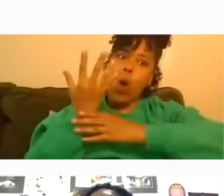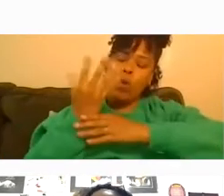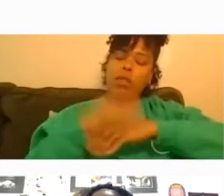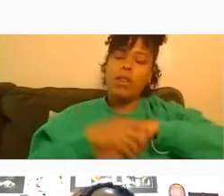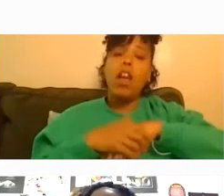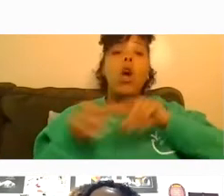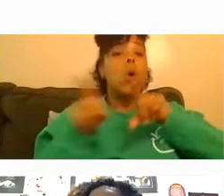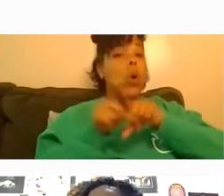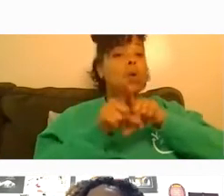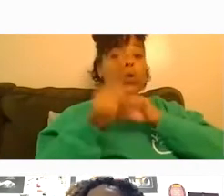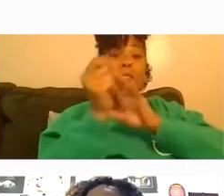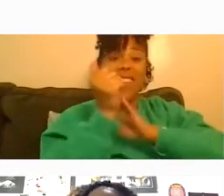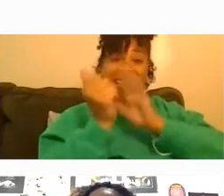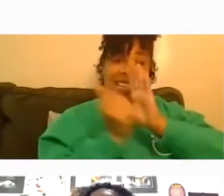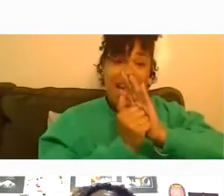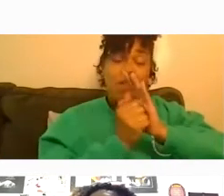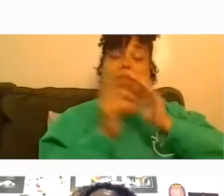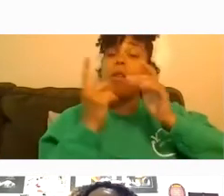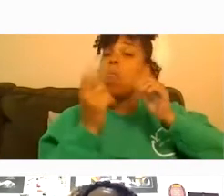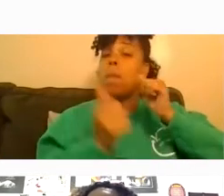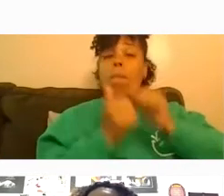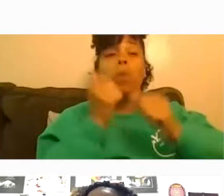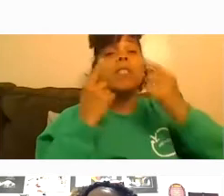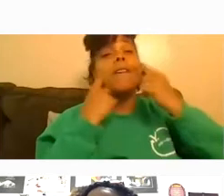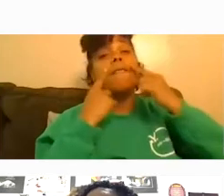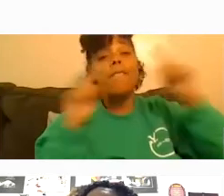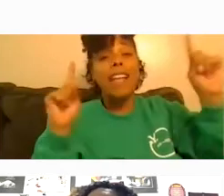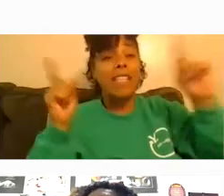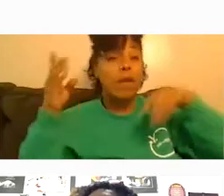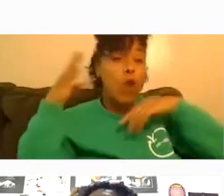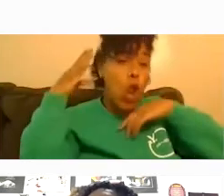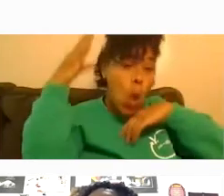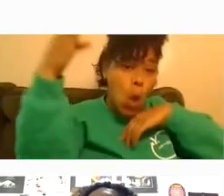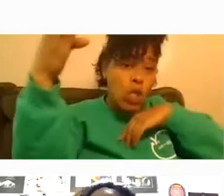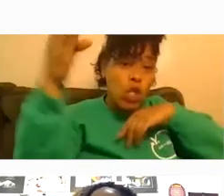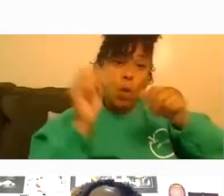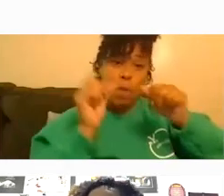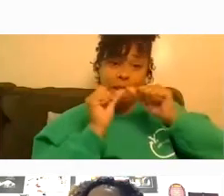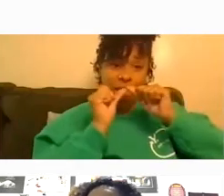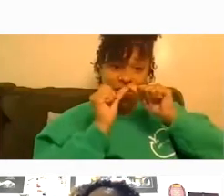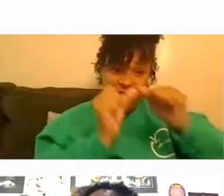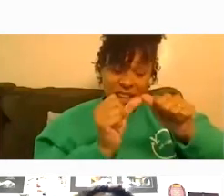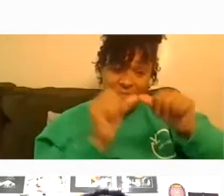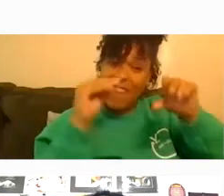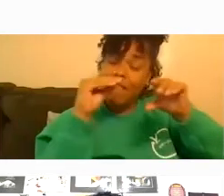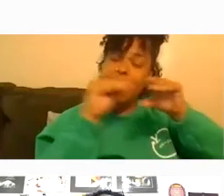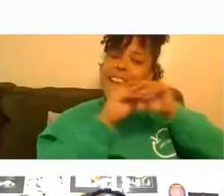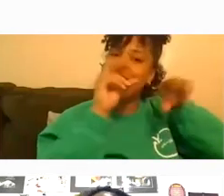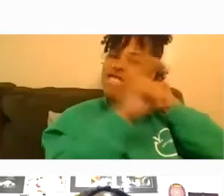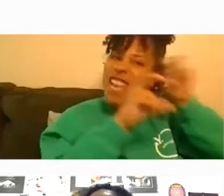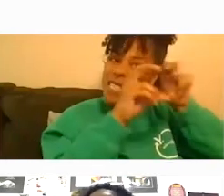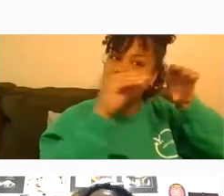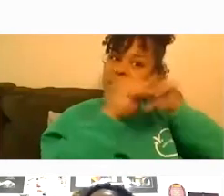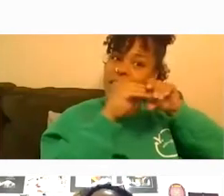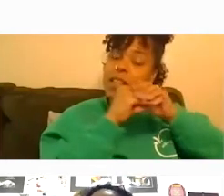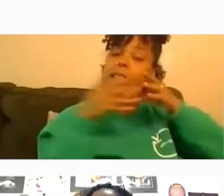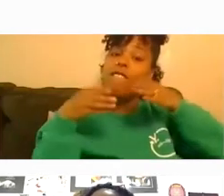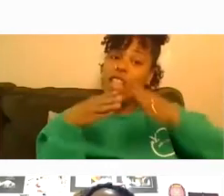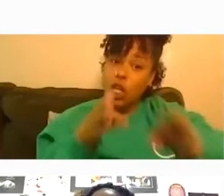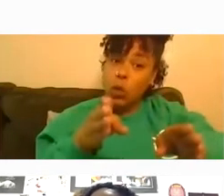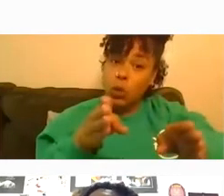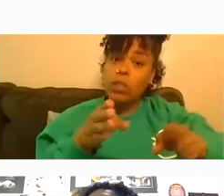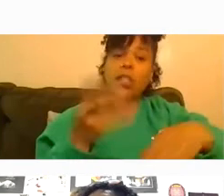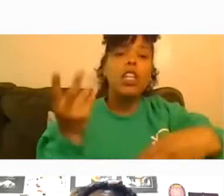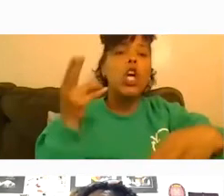accounts, one of the most effective long-term investment vehicles and saving vehicles that you can take part on is